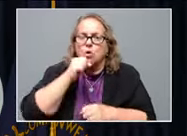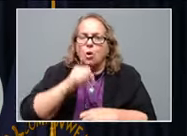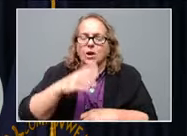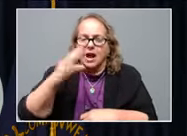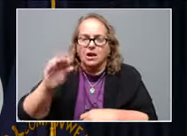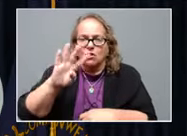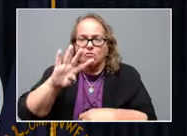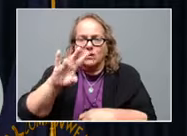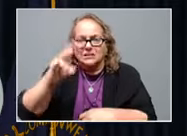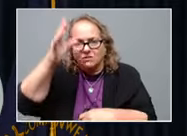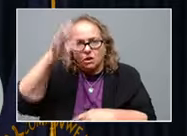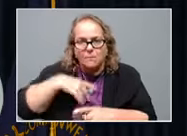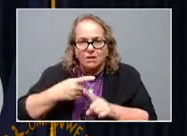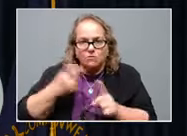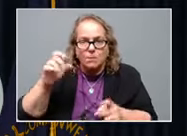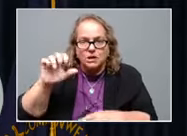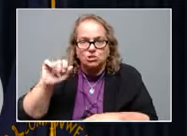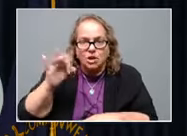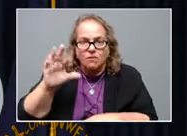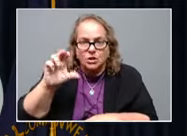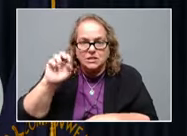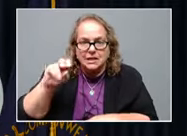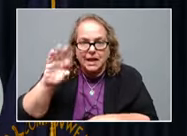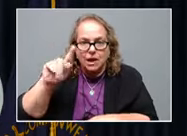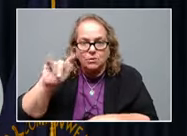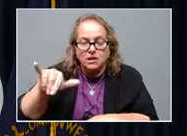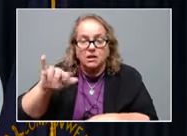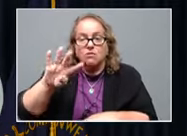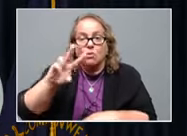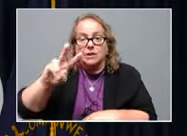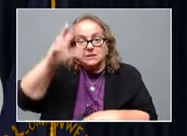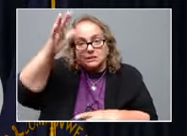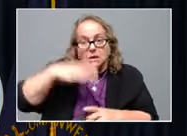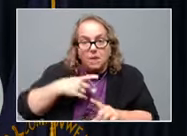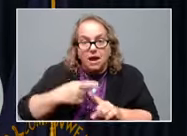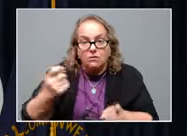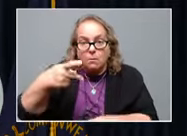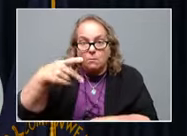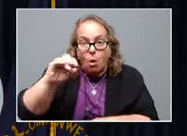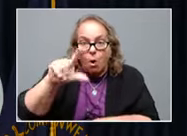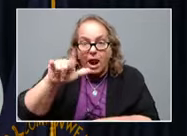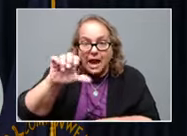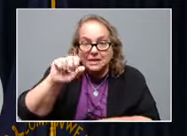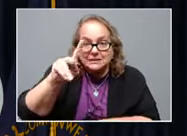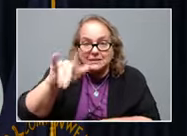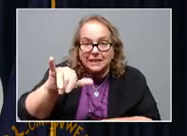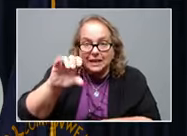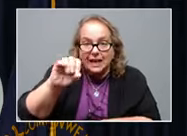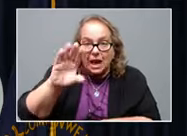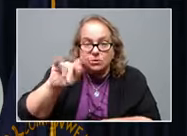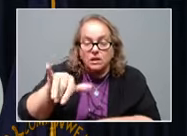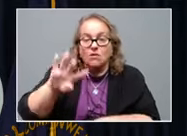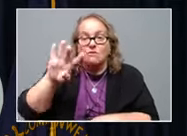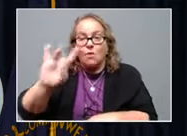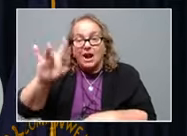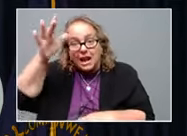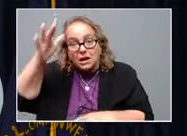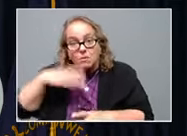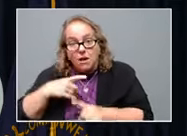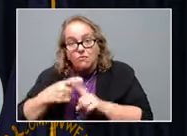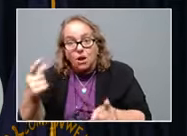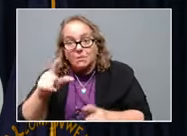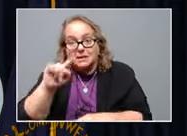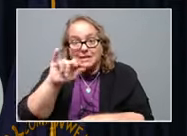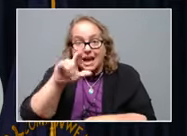Jefferson County, 46-year-old man from Pulaski County, 48-year-old man from Taylor County, and 2 people in their 30s,